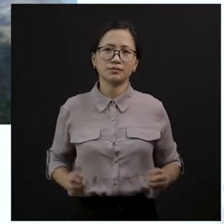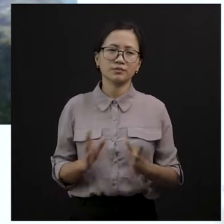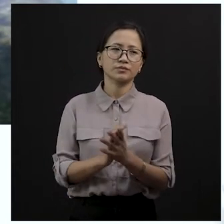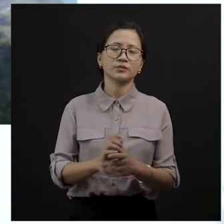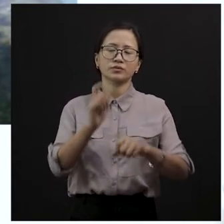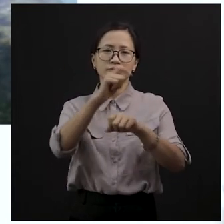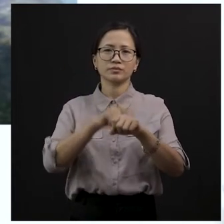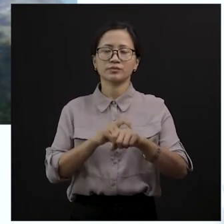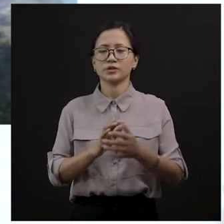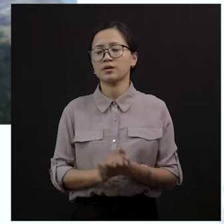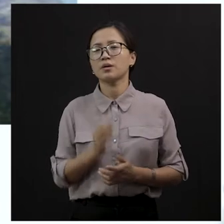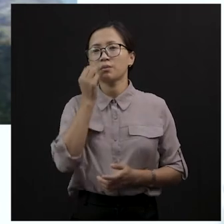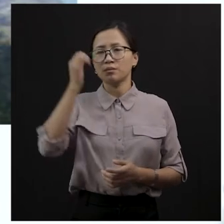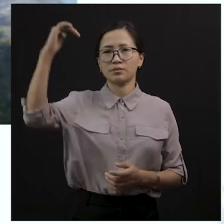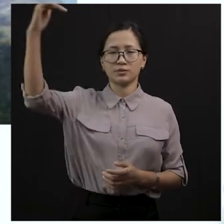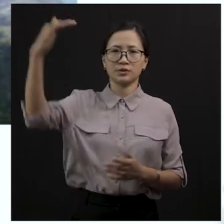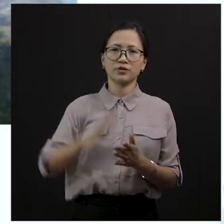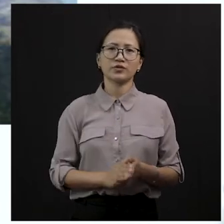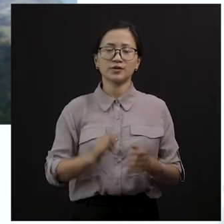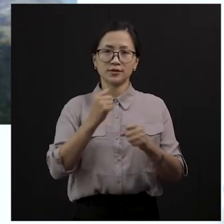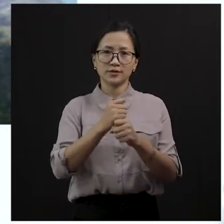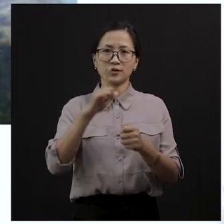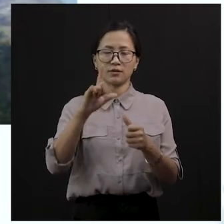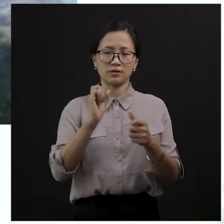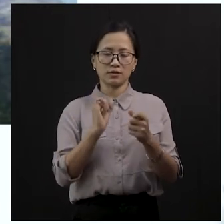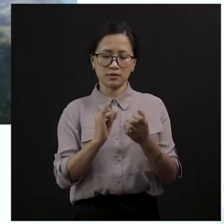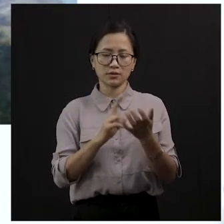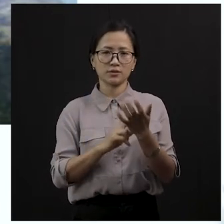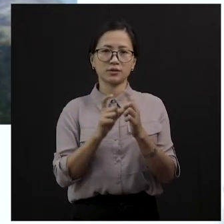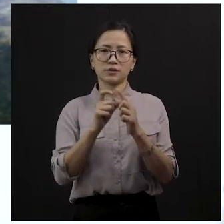the time that man discovered glider again.